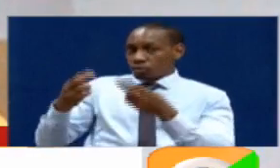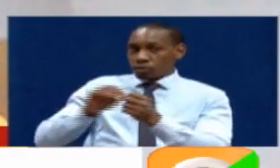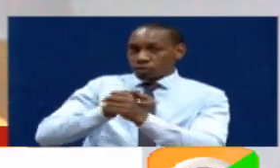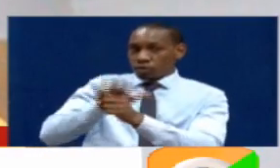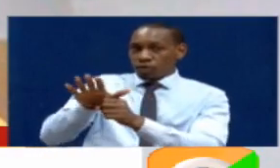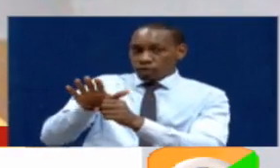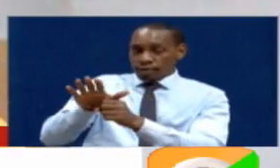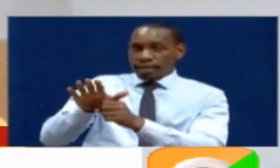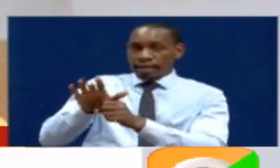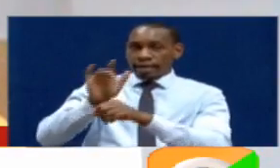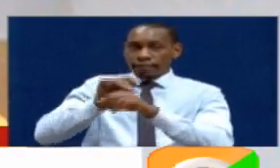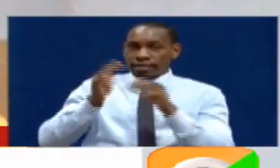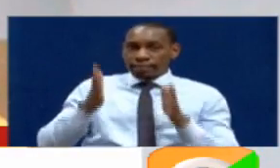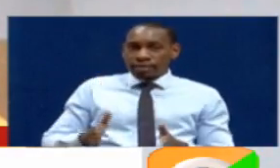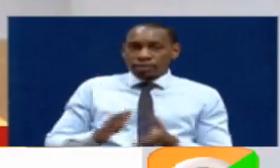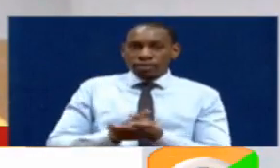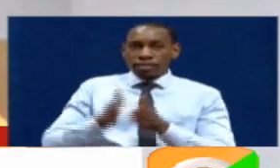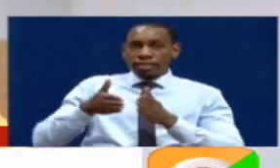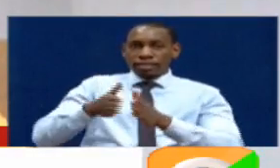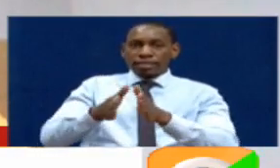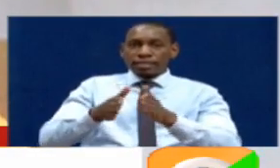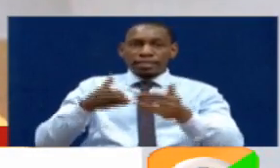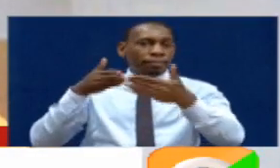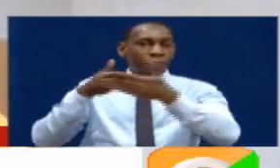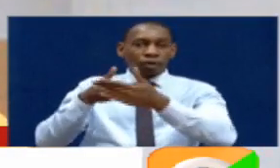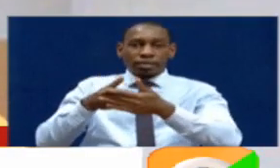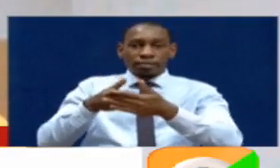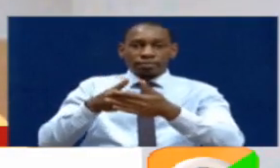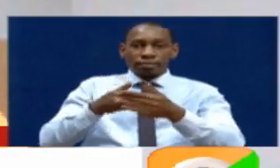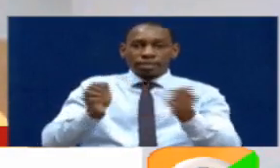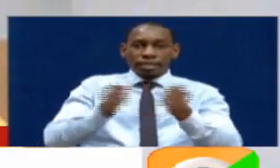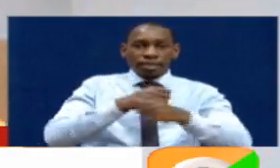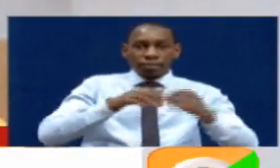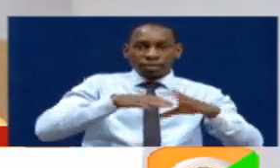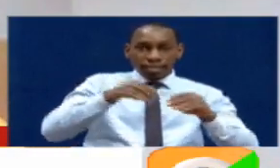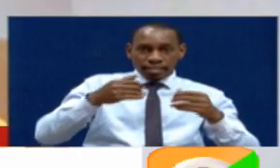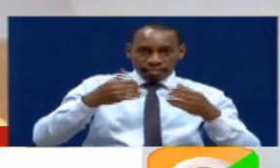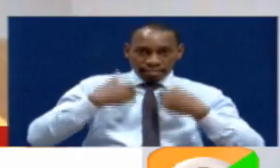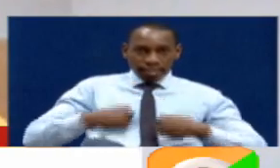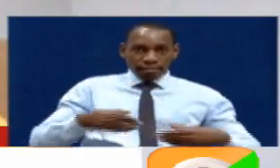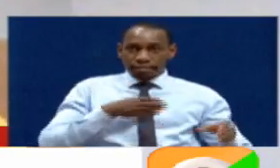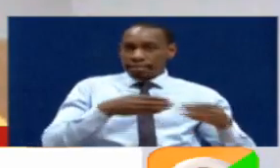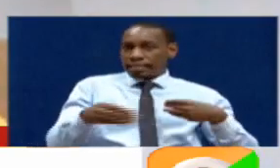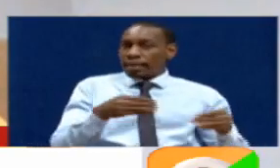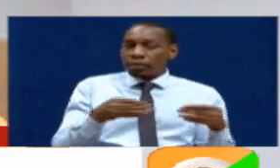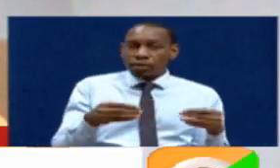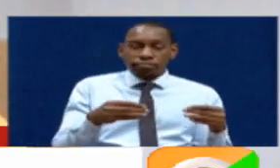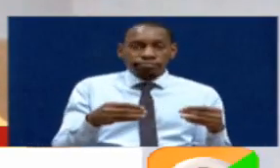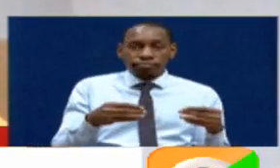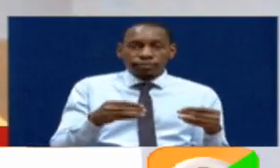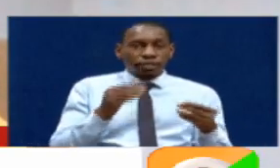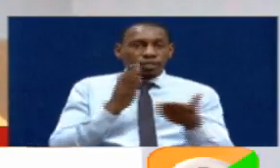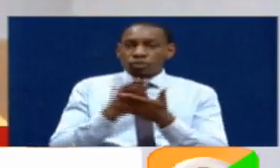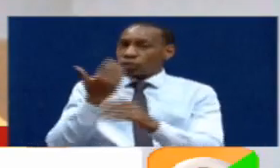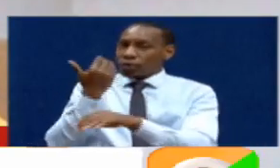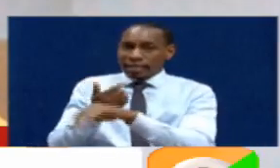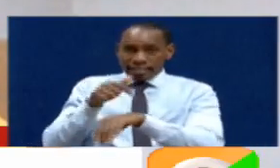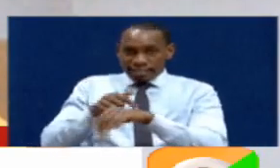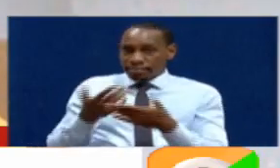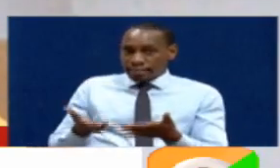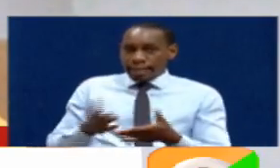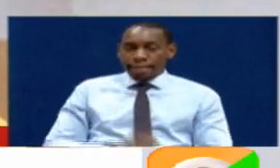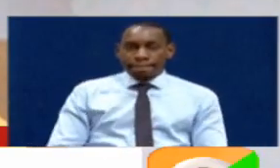coronavirus victim. The street has been cordoned off. You know, I can't leave. I'm disabled. You know, so it's really difficult right